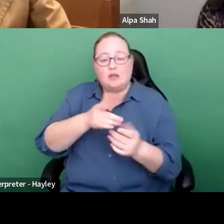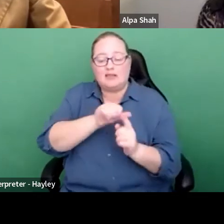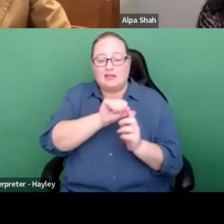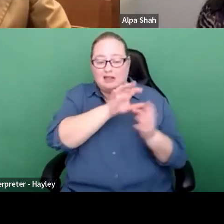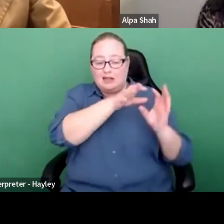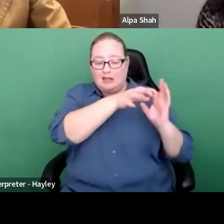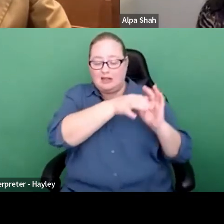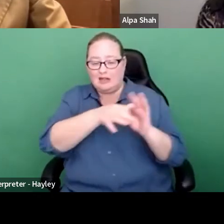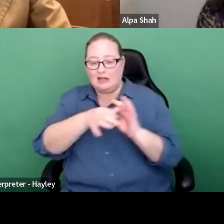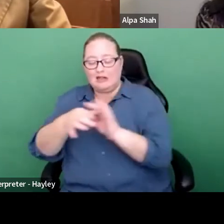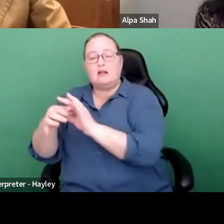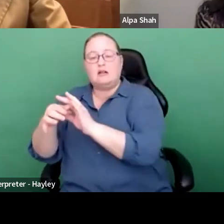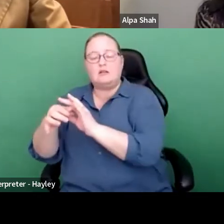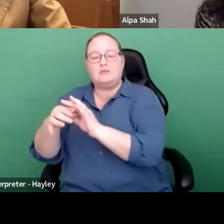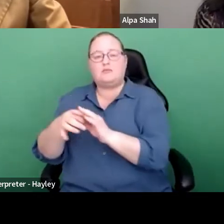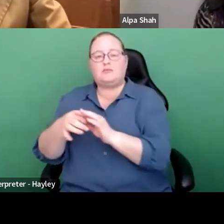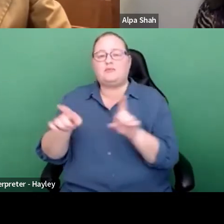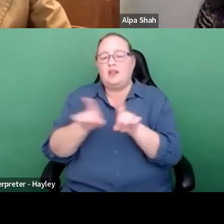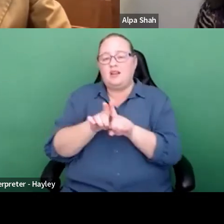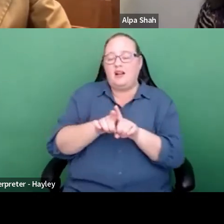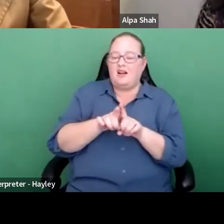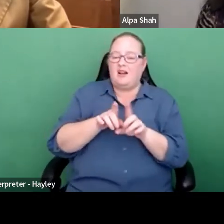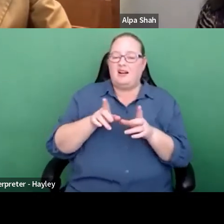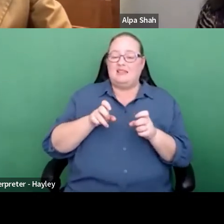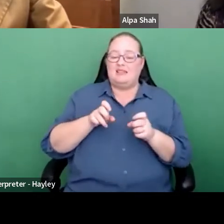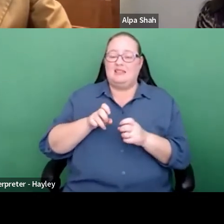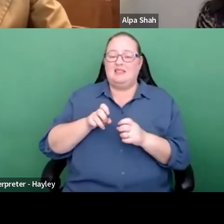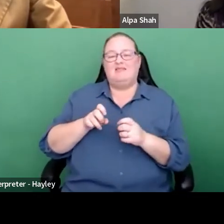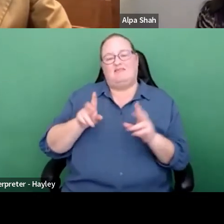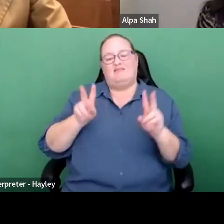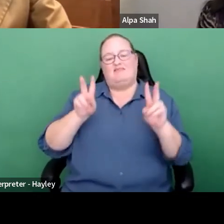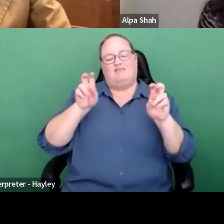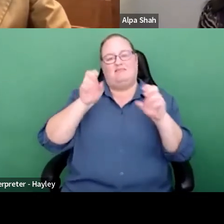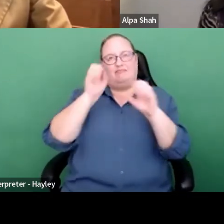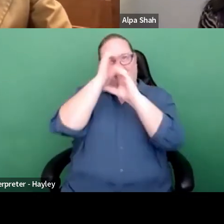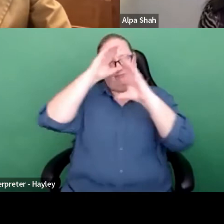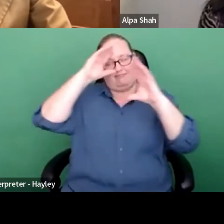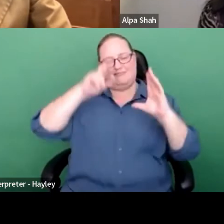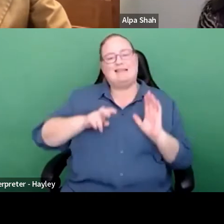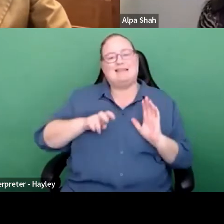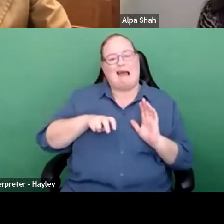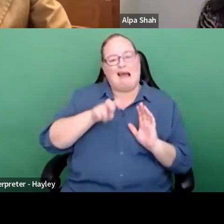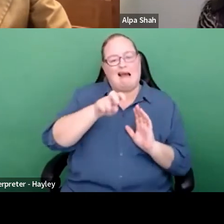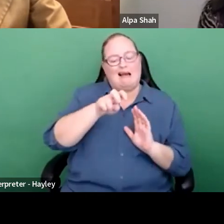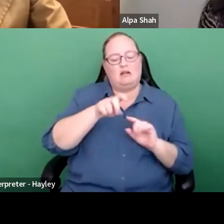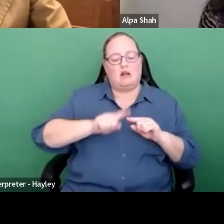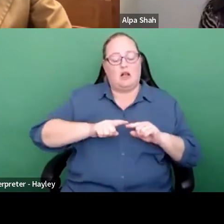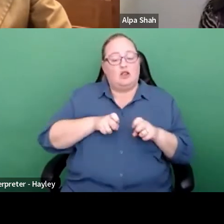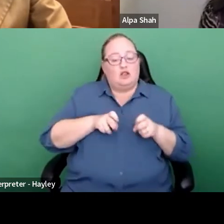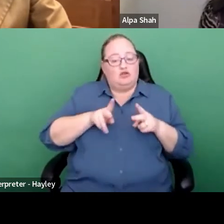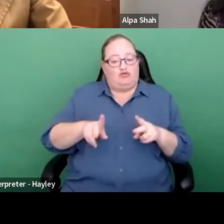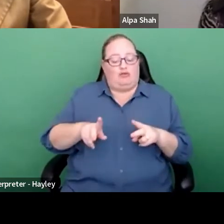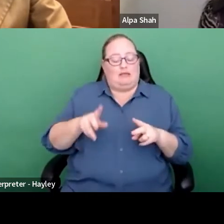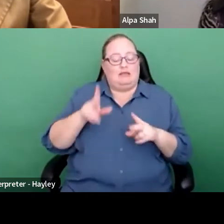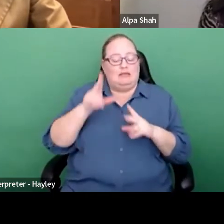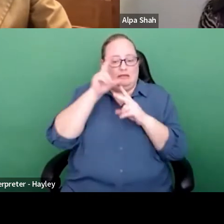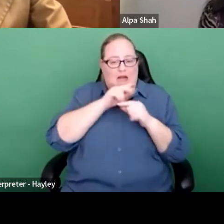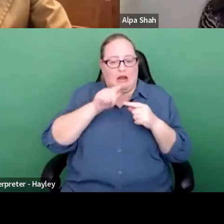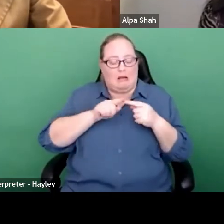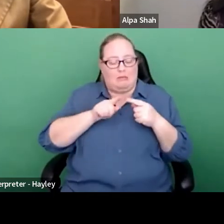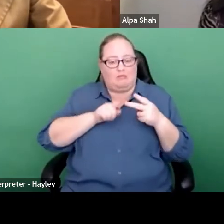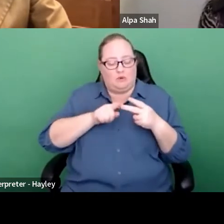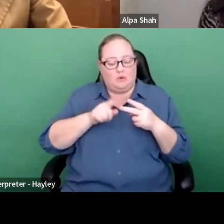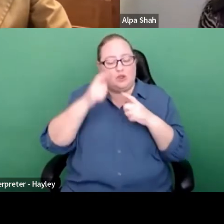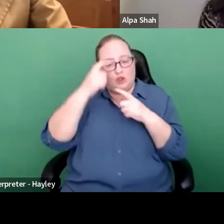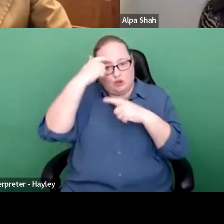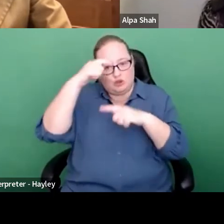typically likened to as a staircase from the streets to a shelter, to a kind of dormitory style accommodation, and then to a flat share,